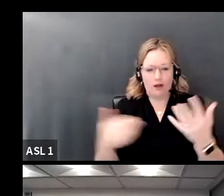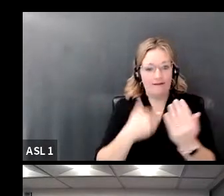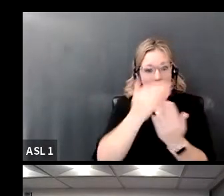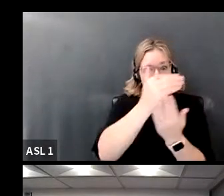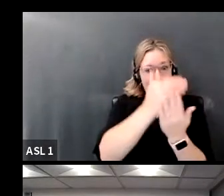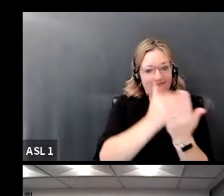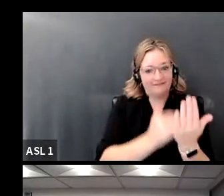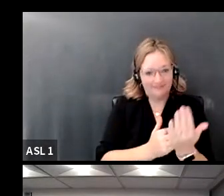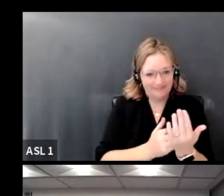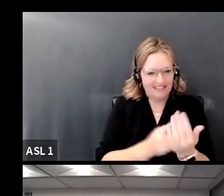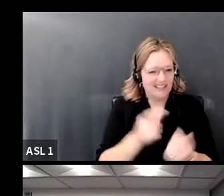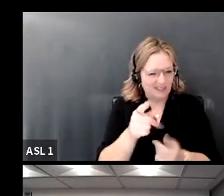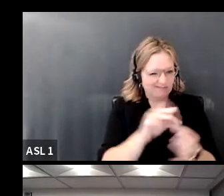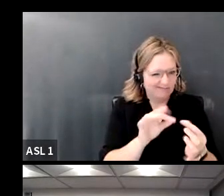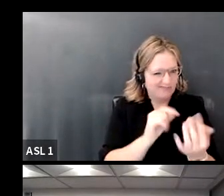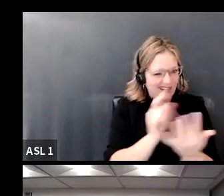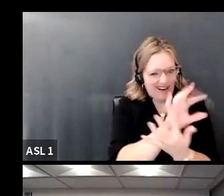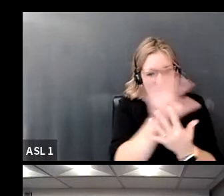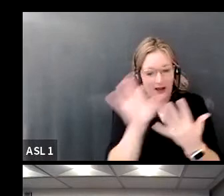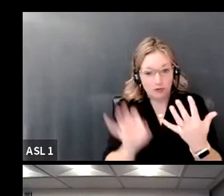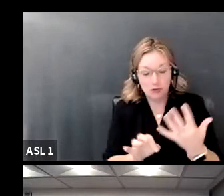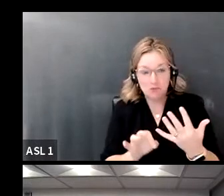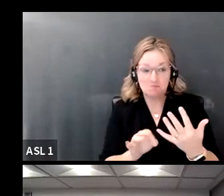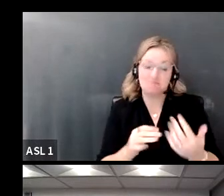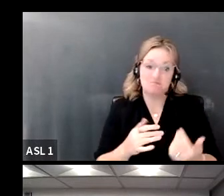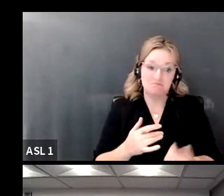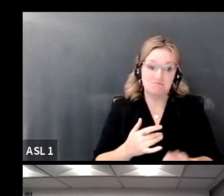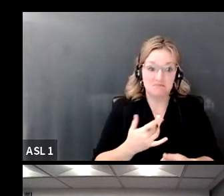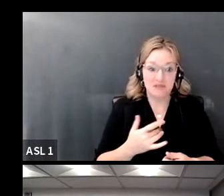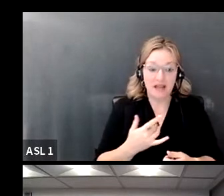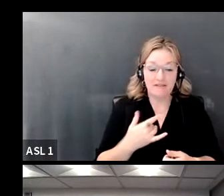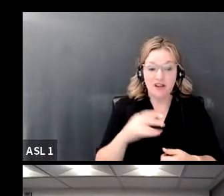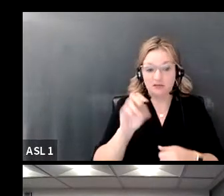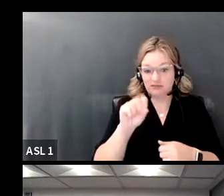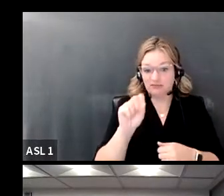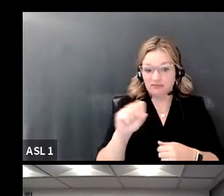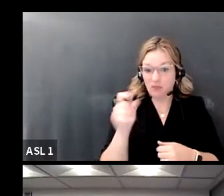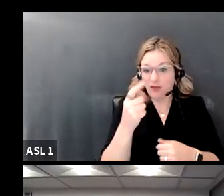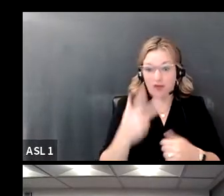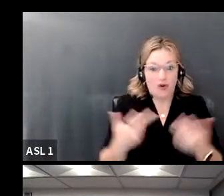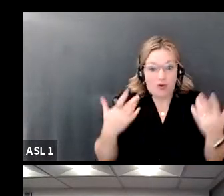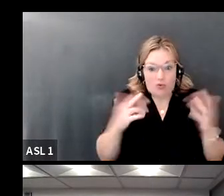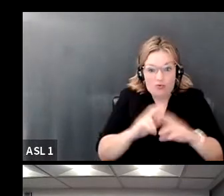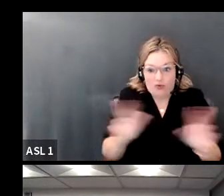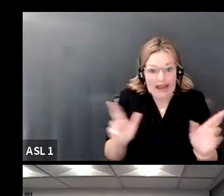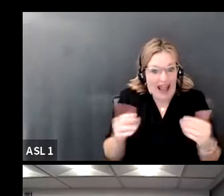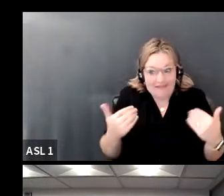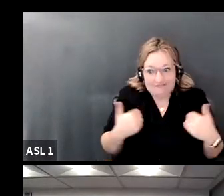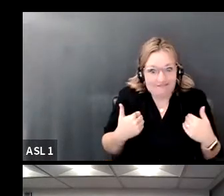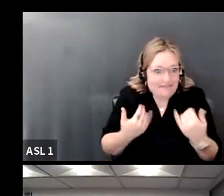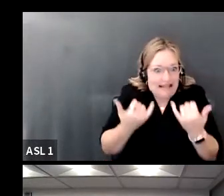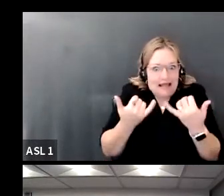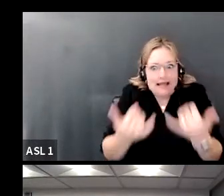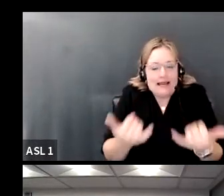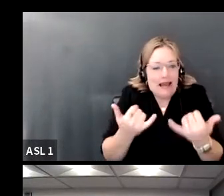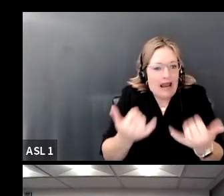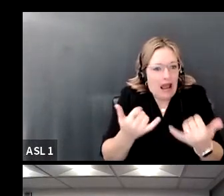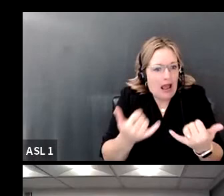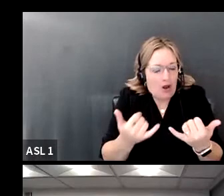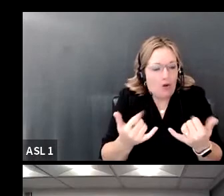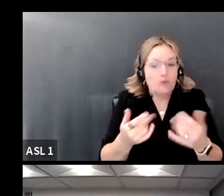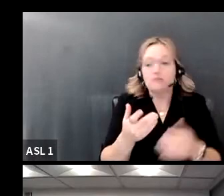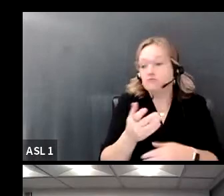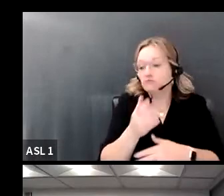menu um and about a third of them are are things that that exist um now on infrastructure that's